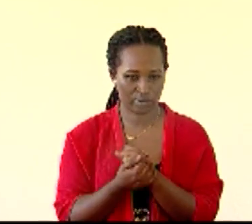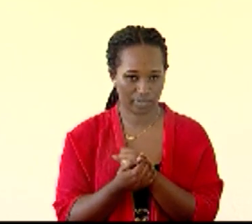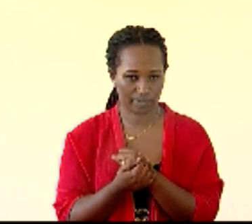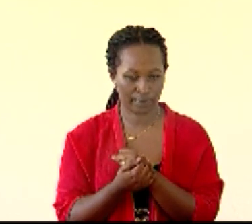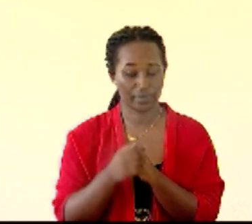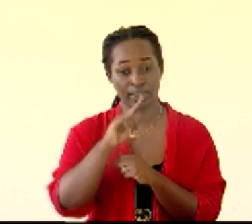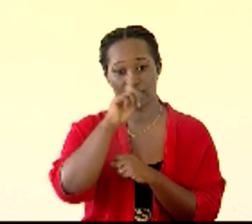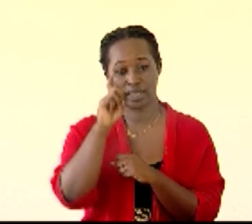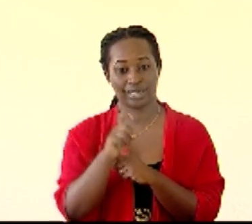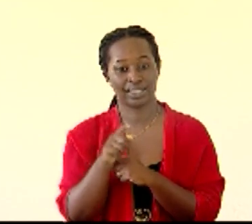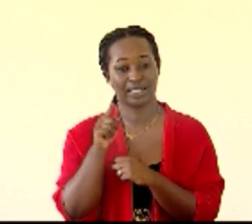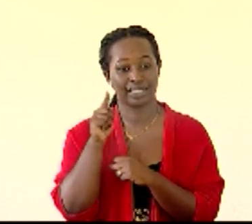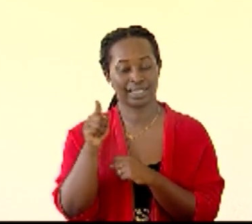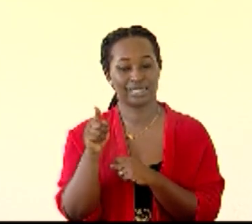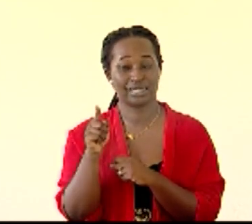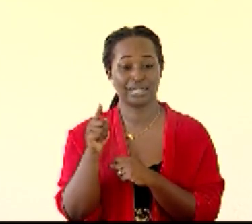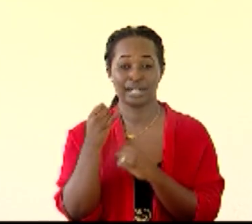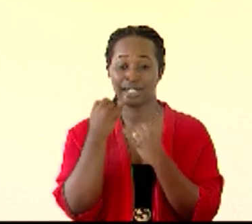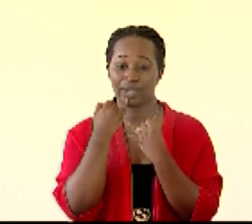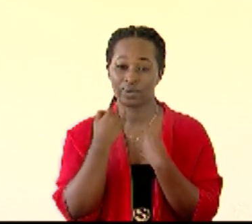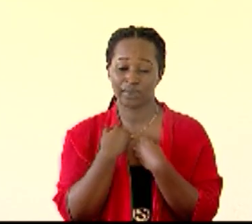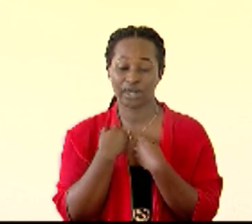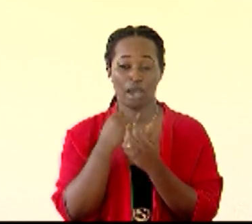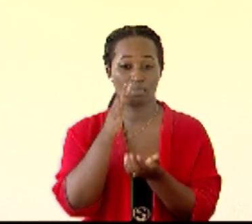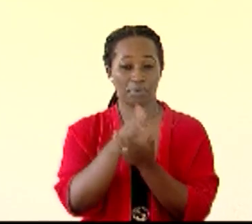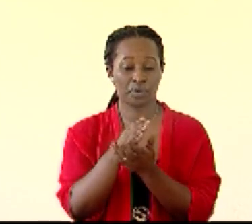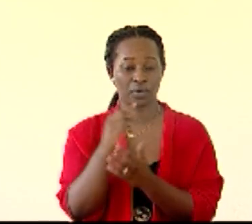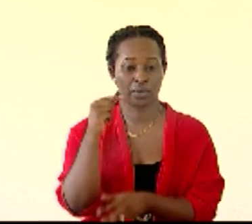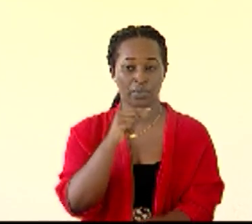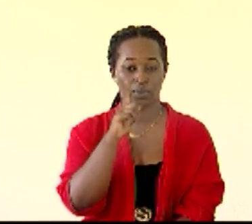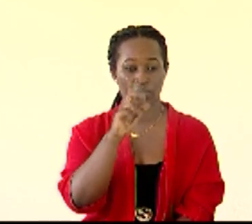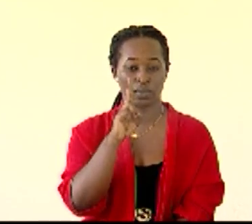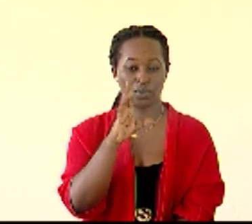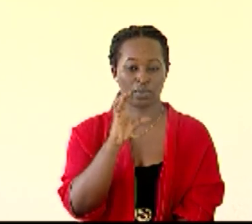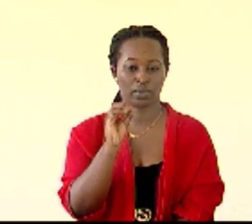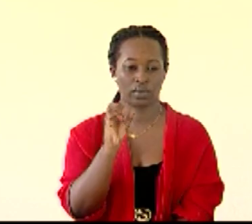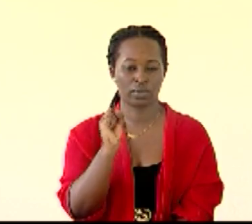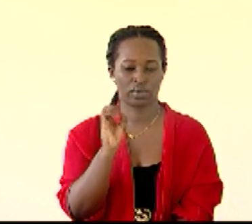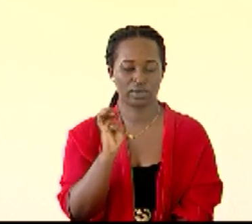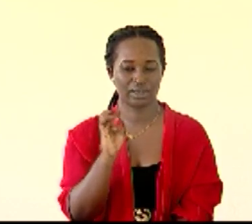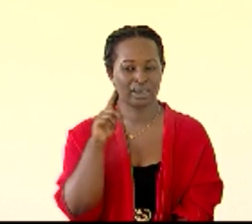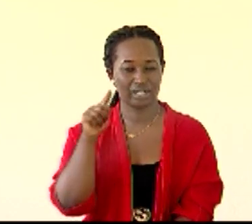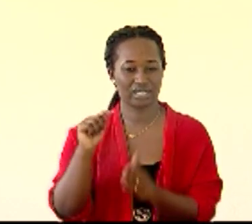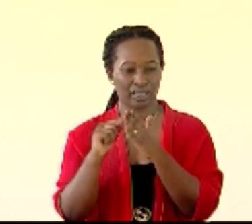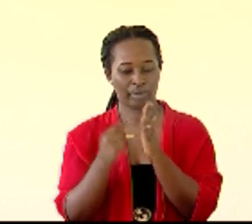does this arrow tell us that actually glucose is a product of light-independent